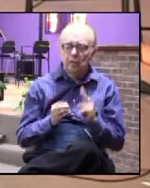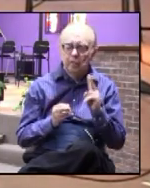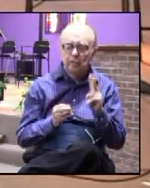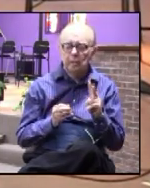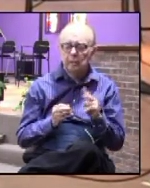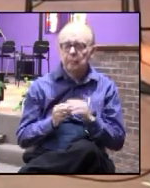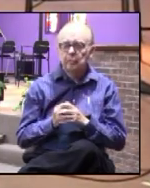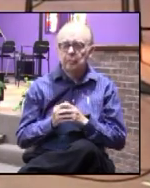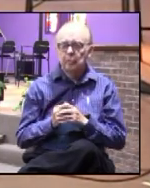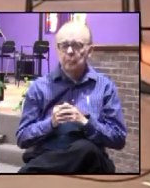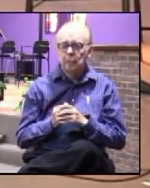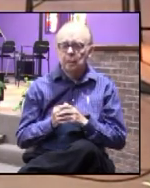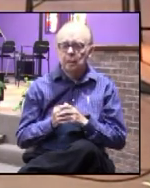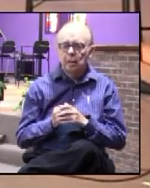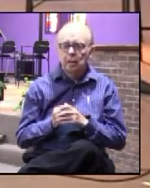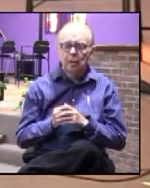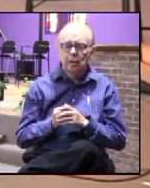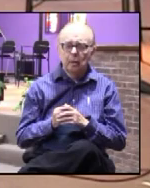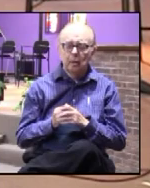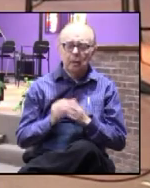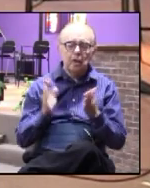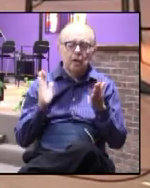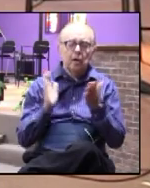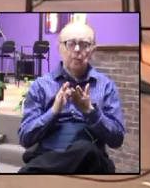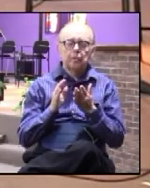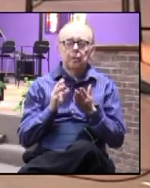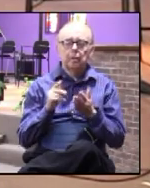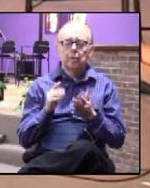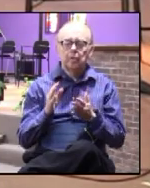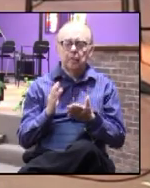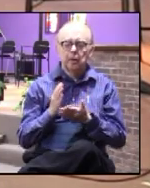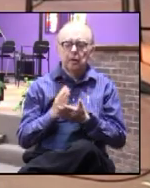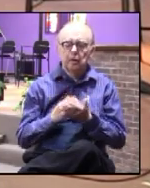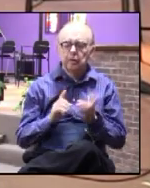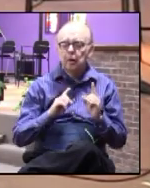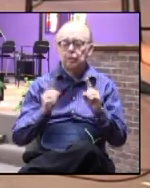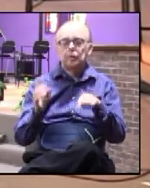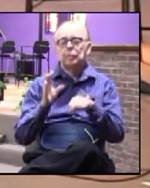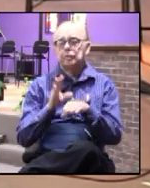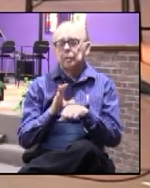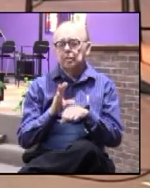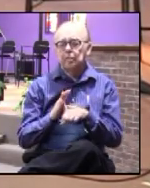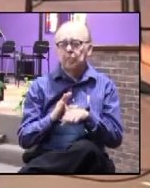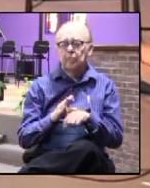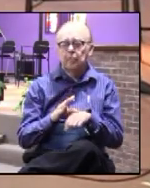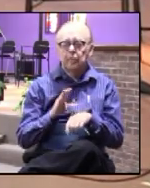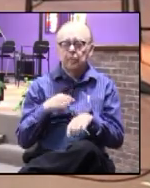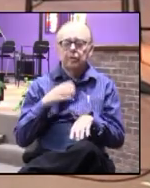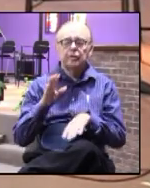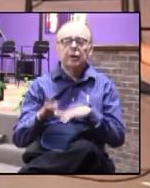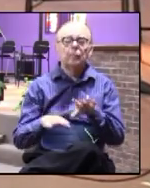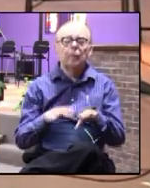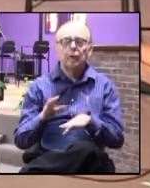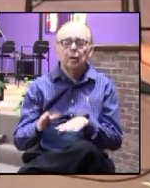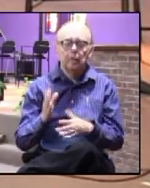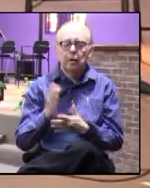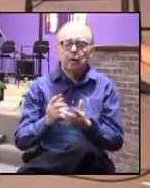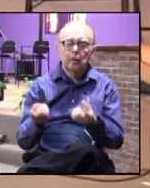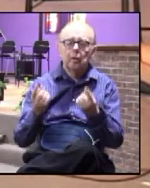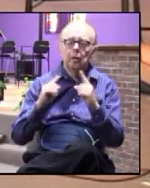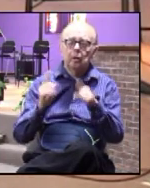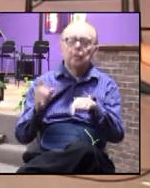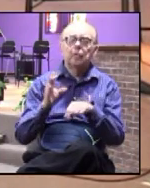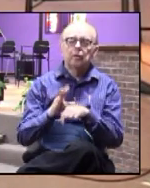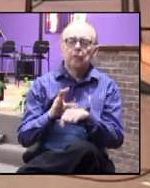Number two is just a little poem that says, "Some come to church to take a walk. Some come to